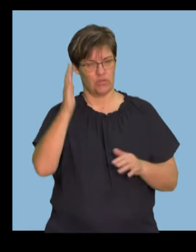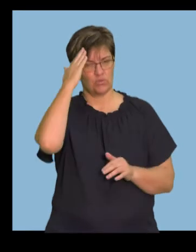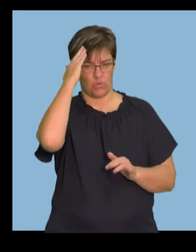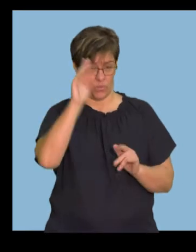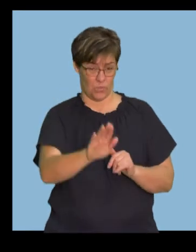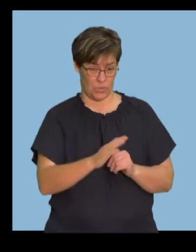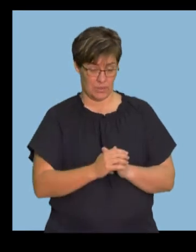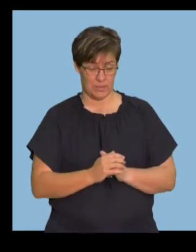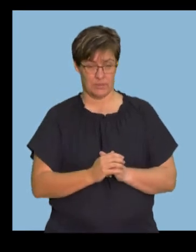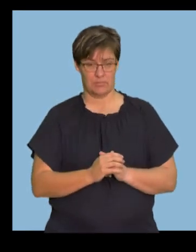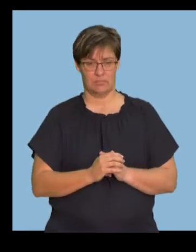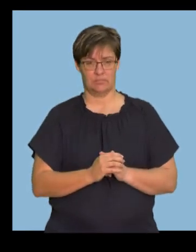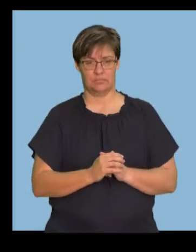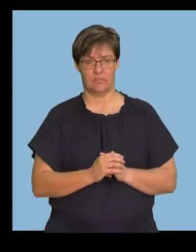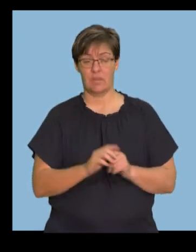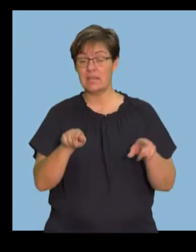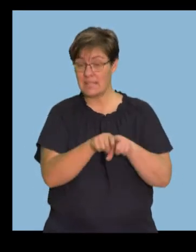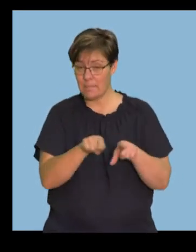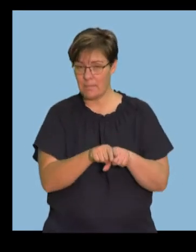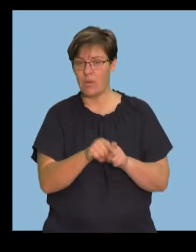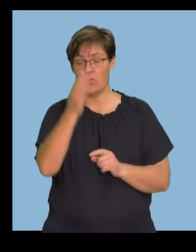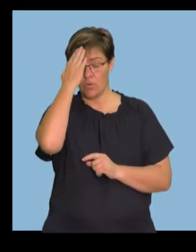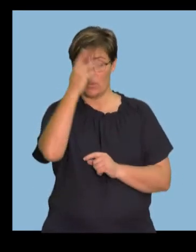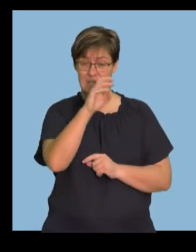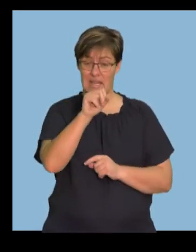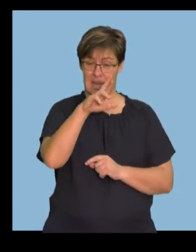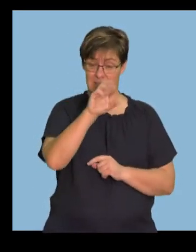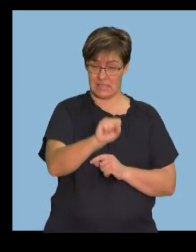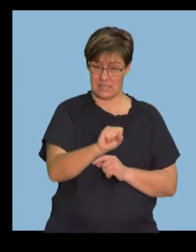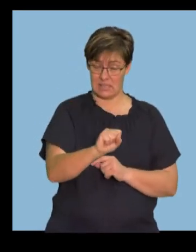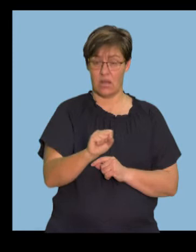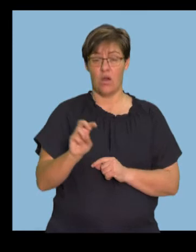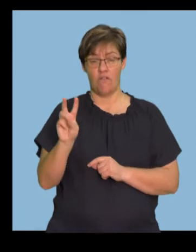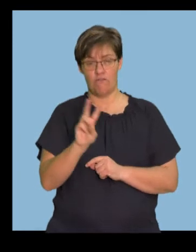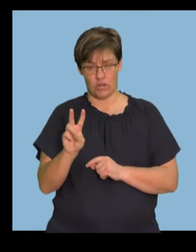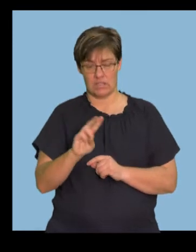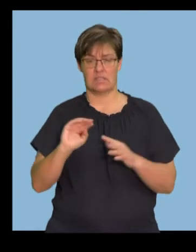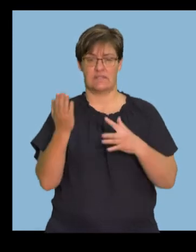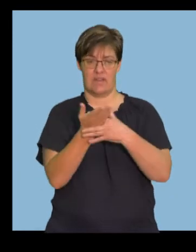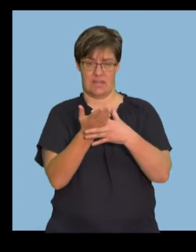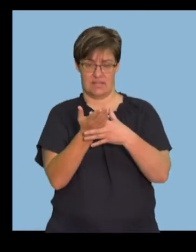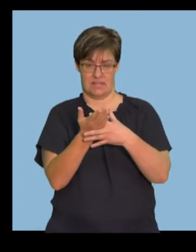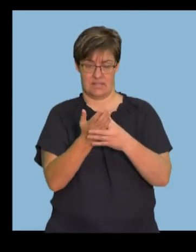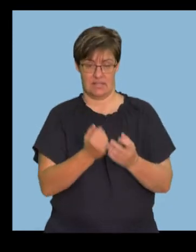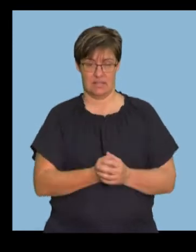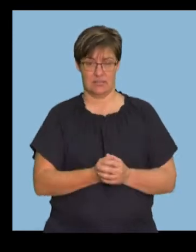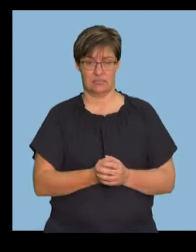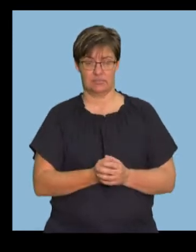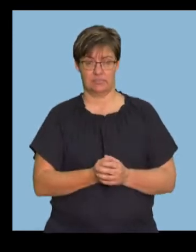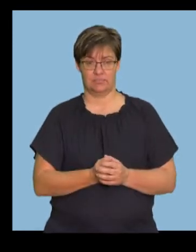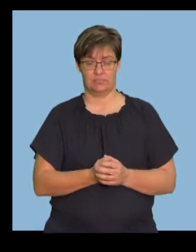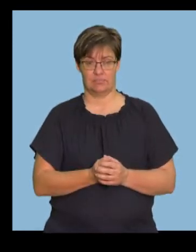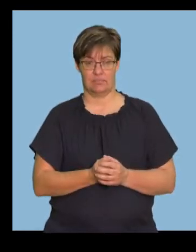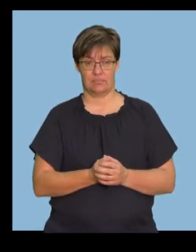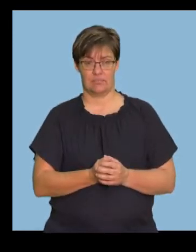This is what we already know. Current is constant. And then we also know that in a series circuit, voltage is divided.